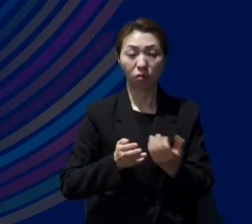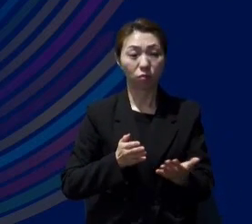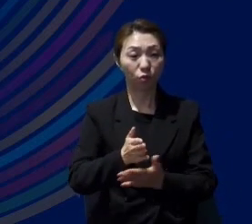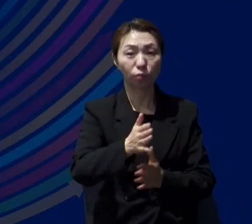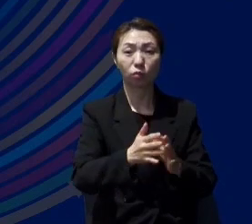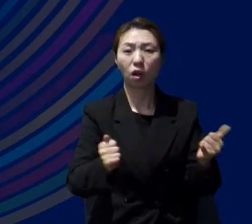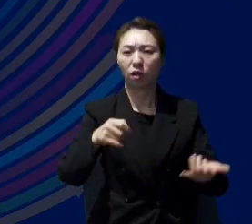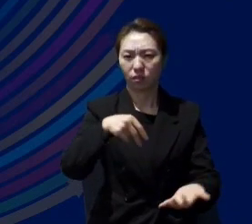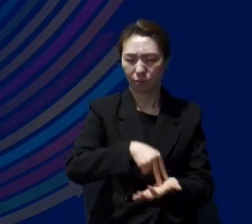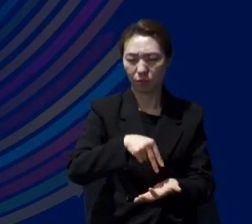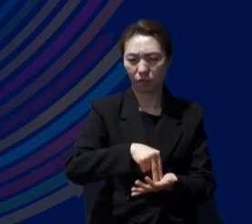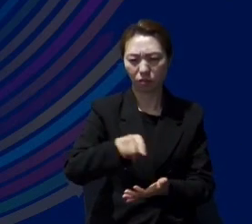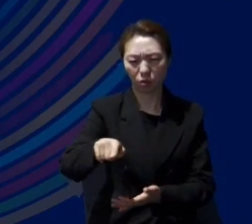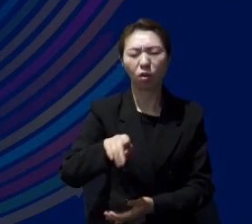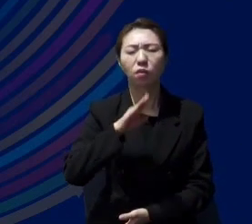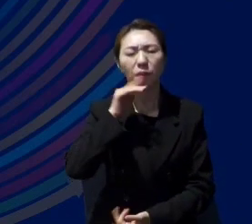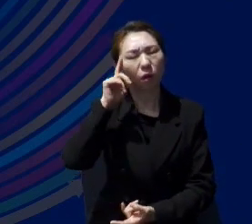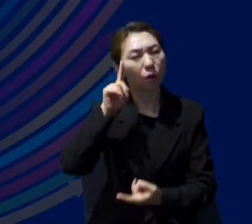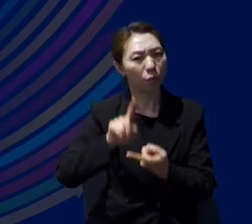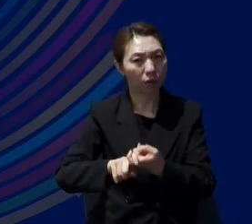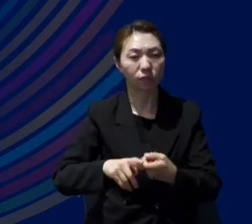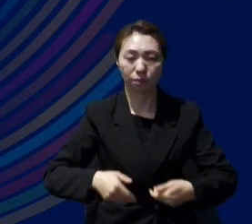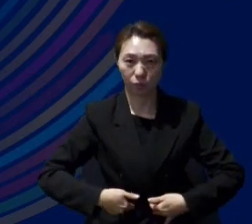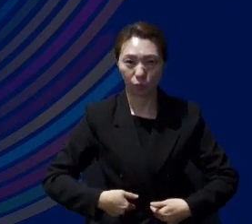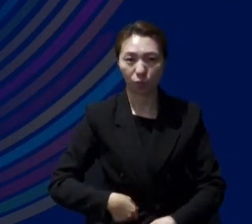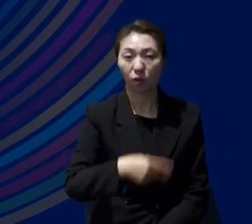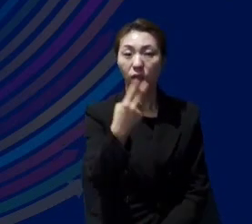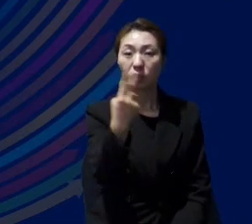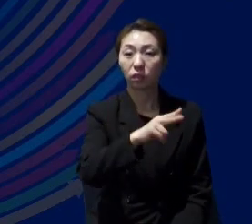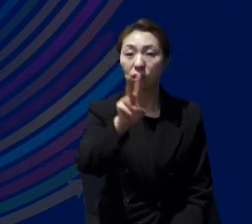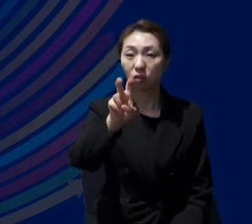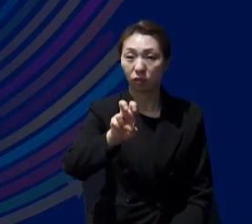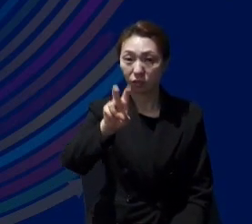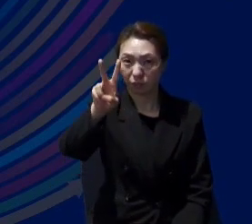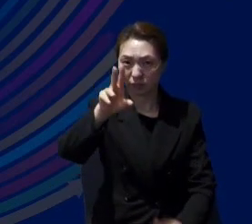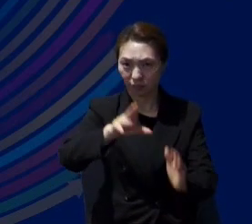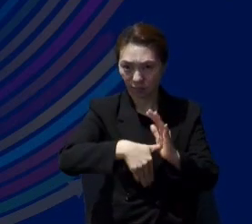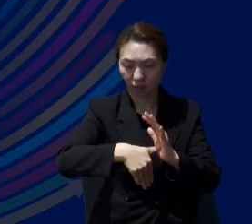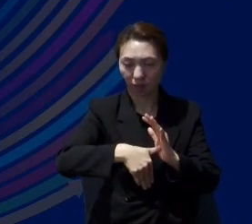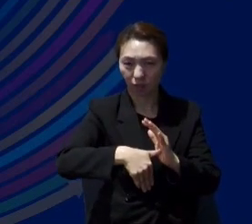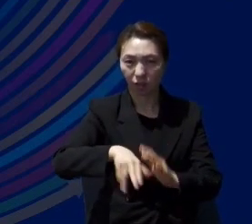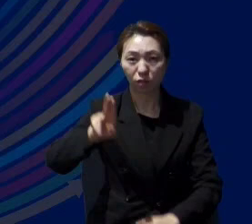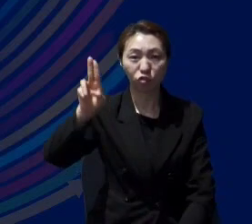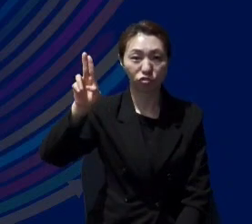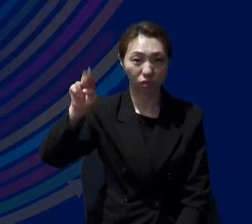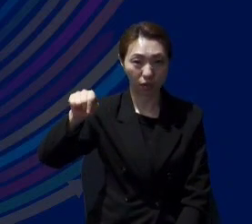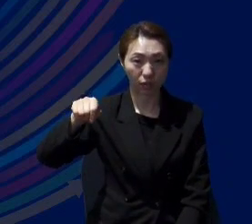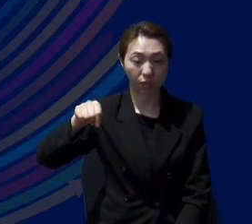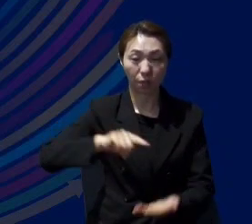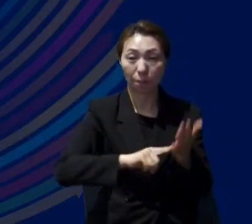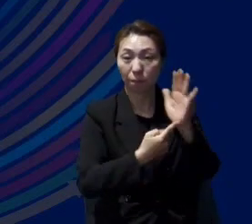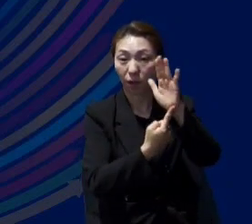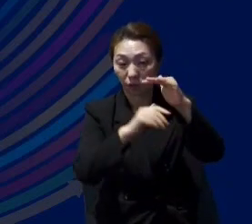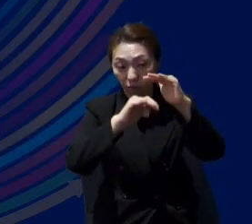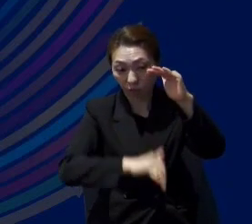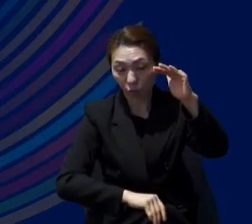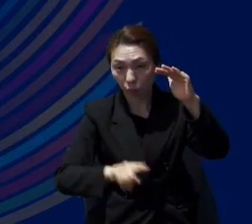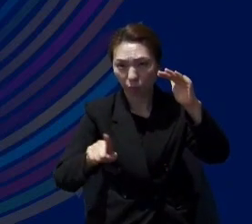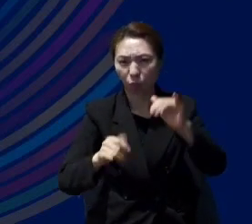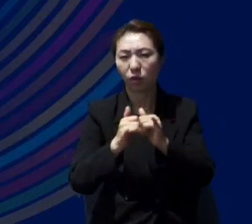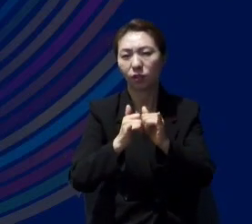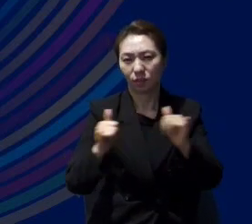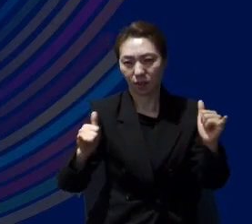Development Programme in 2022 came out with their Human Development Report, and what it showed, for the first